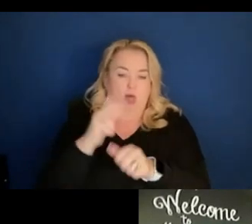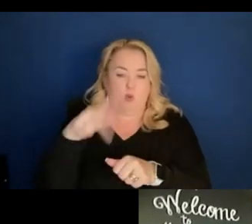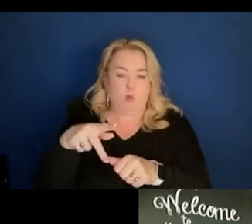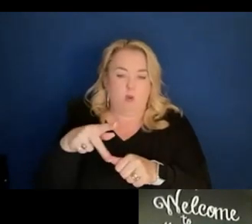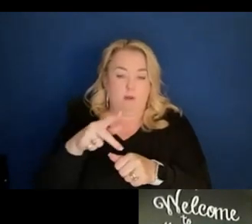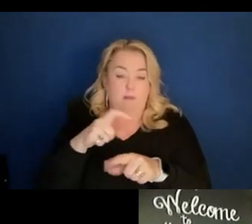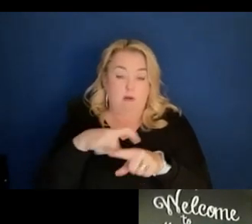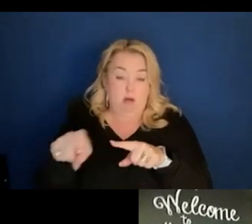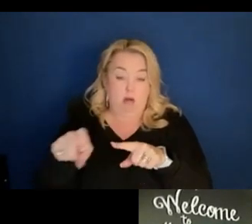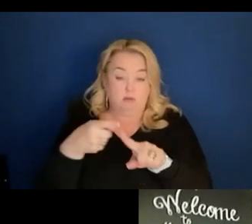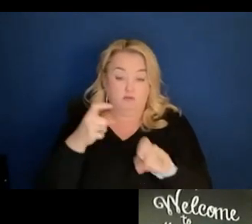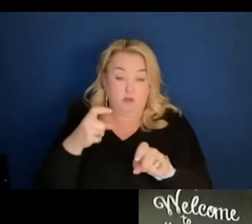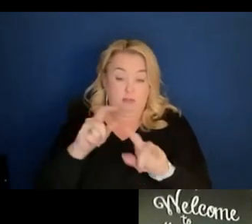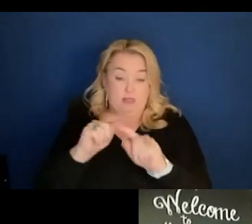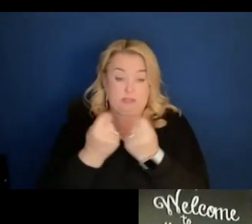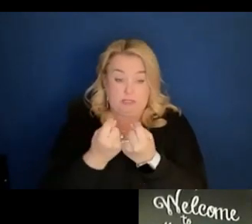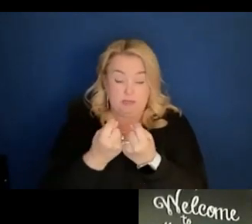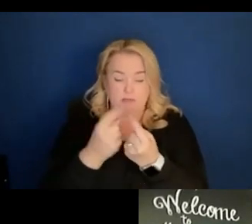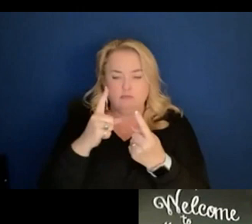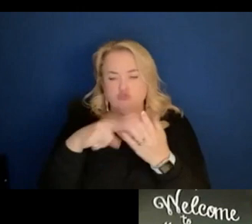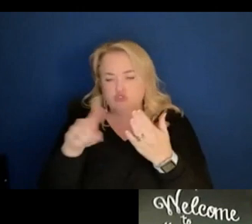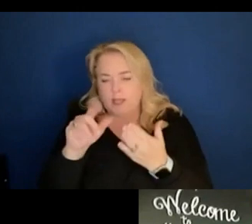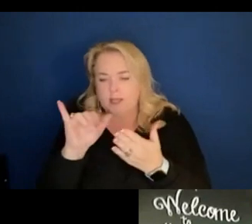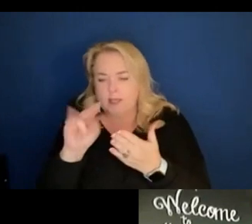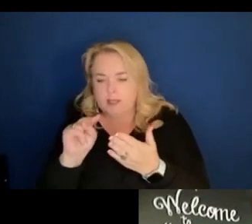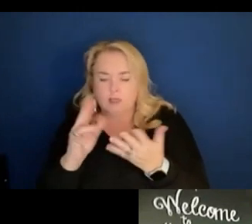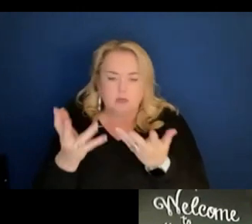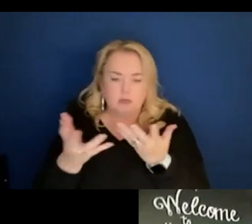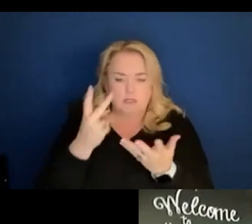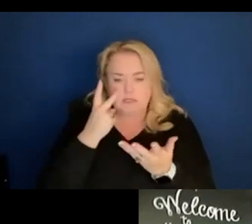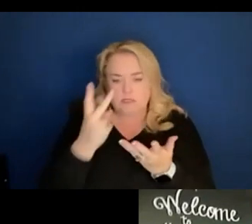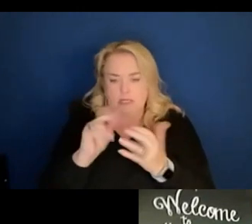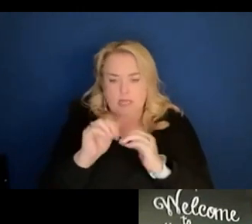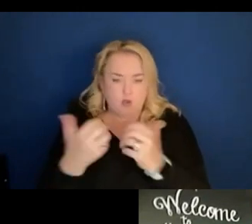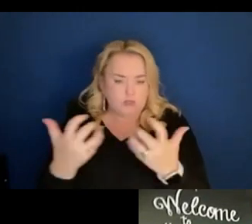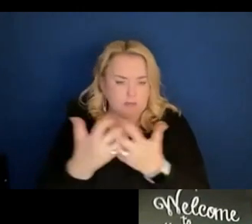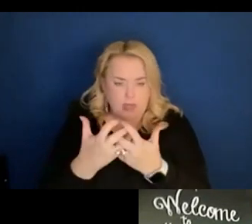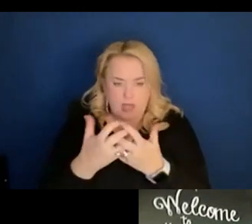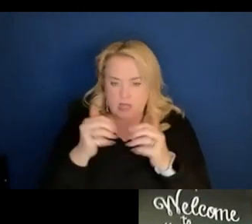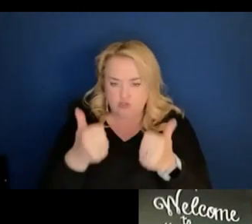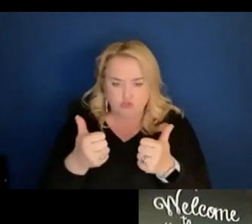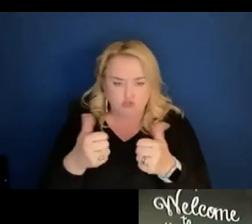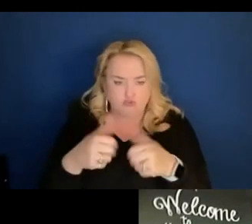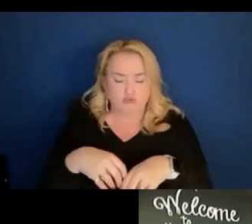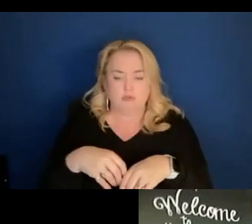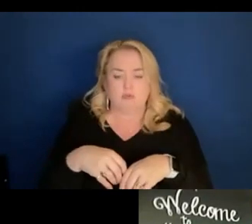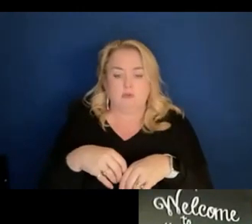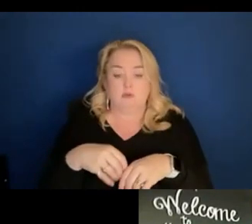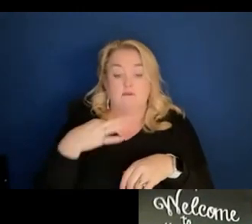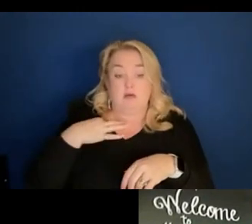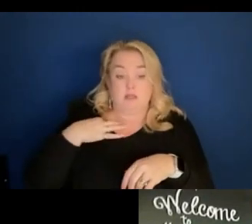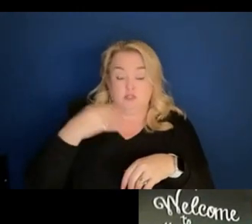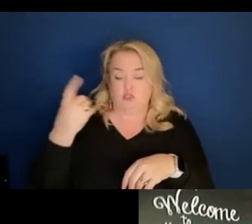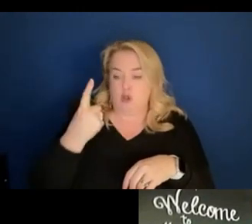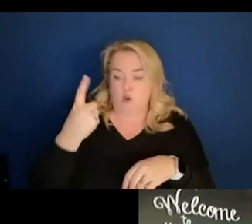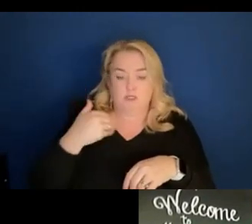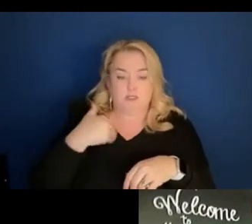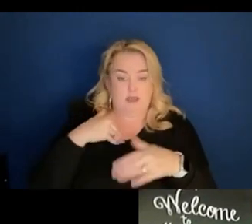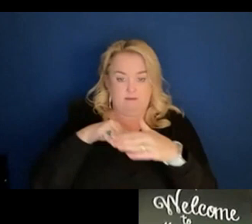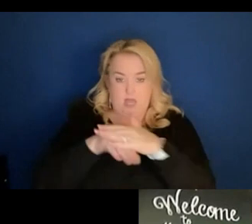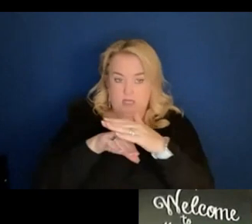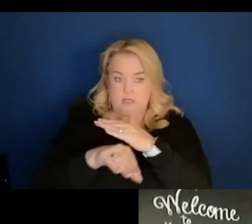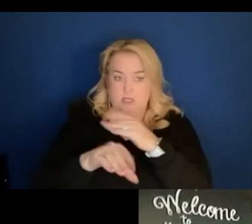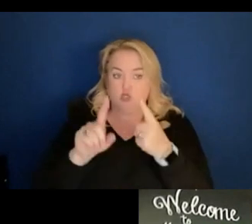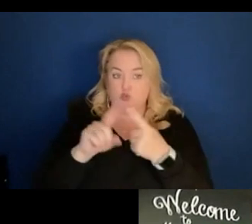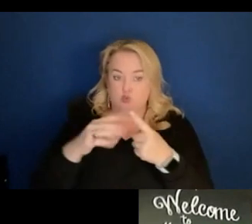team to check in to see how the match is going. Volunteers always have access to